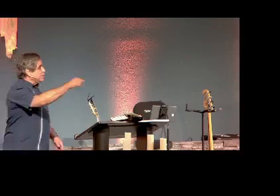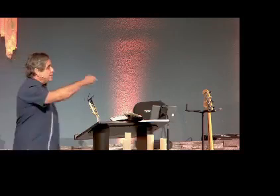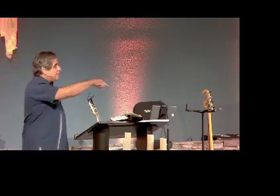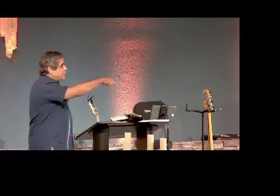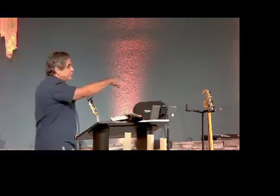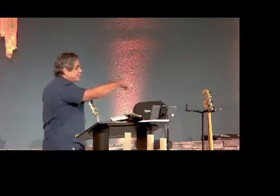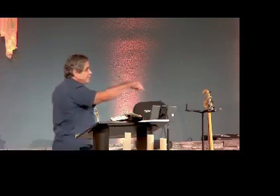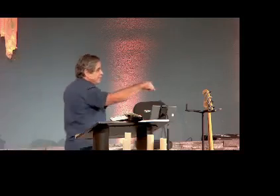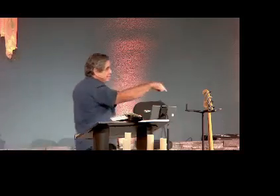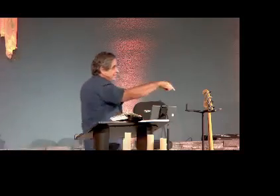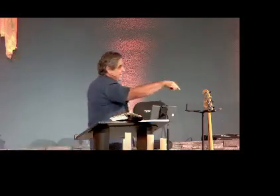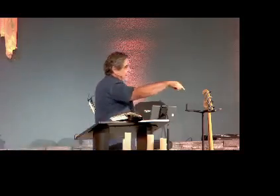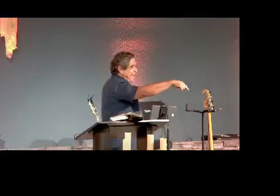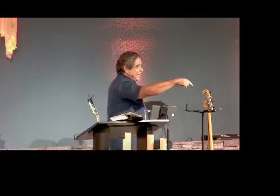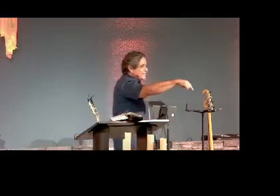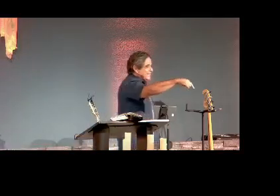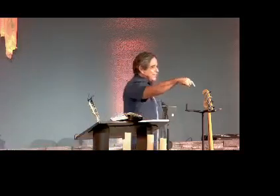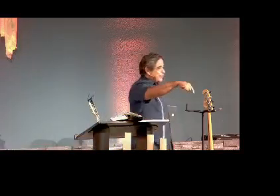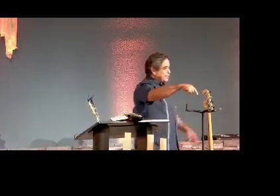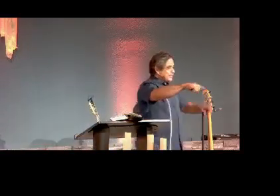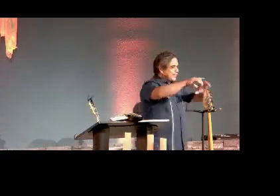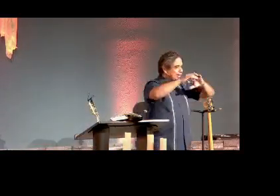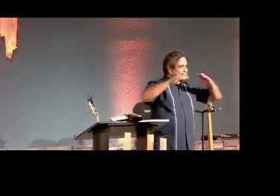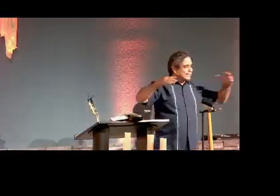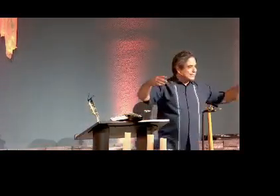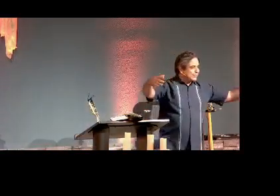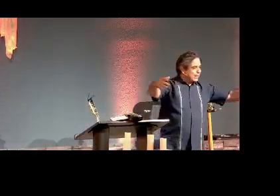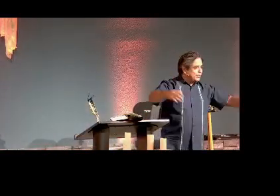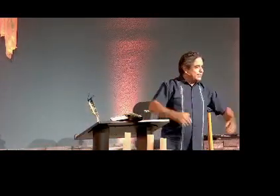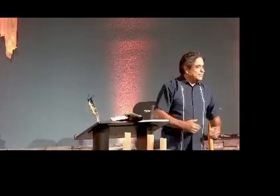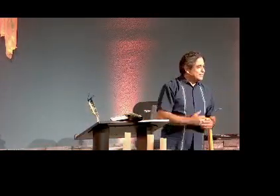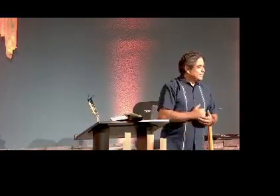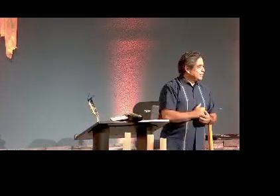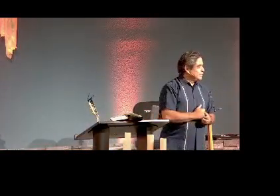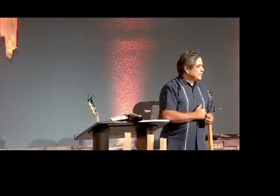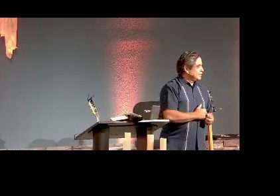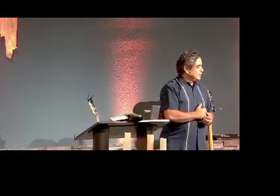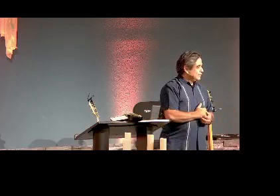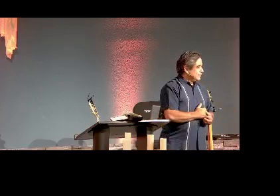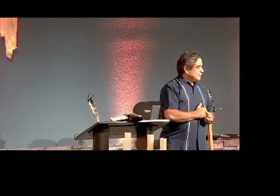Isn't it interesting that he would ask that question in the context of that place?